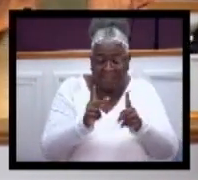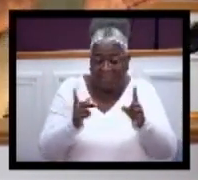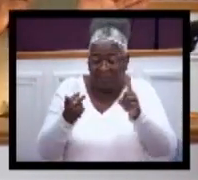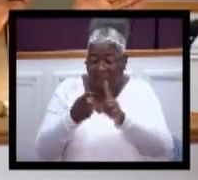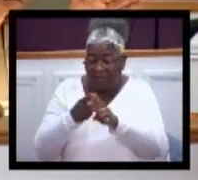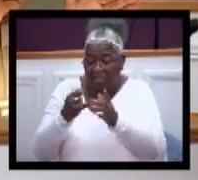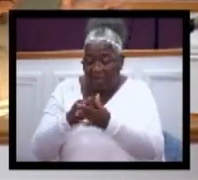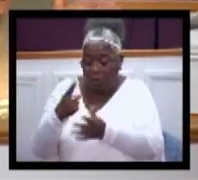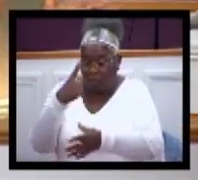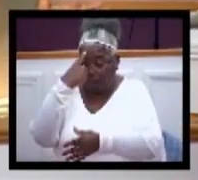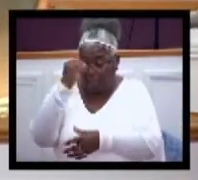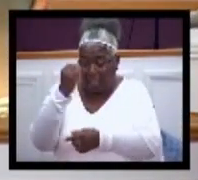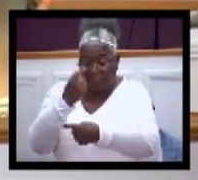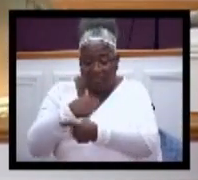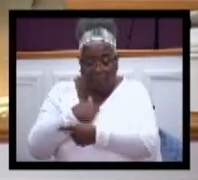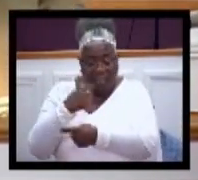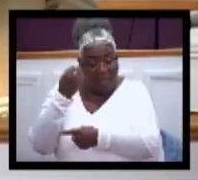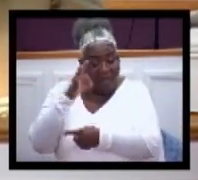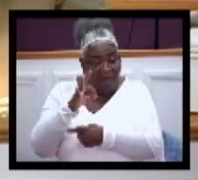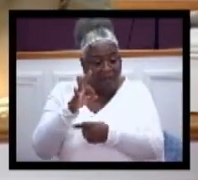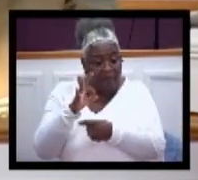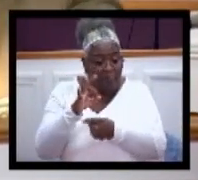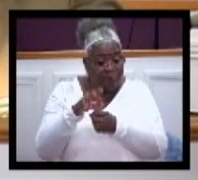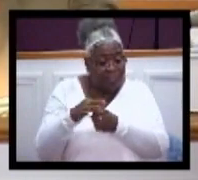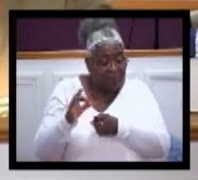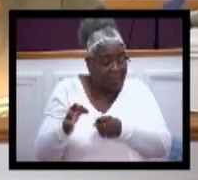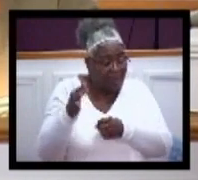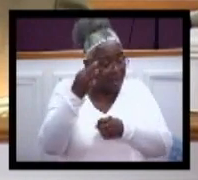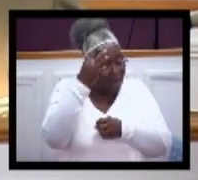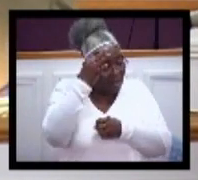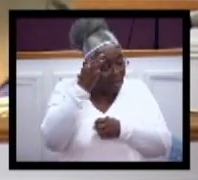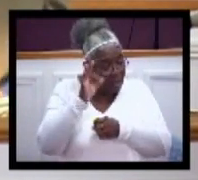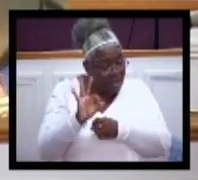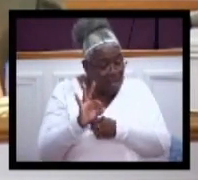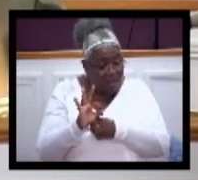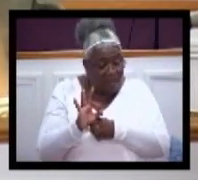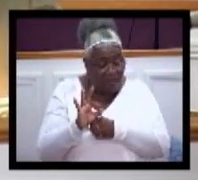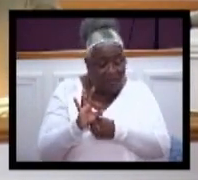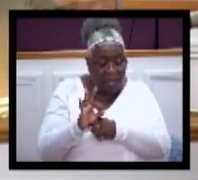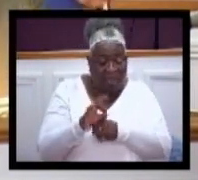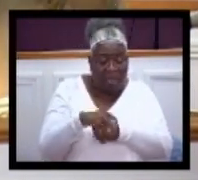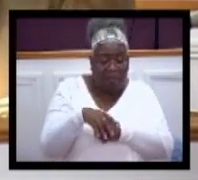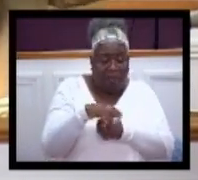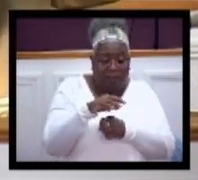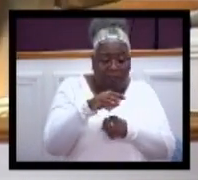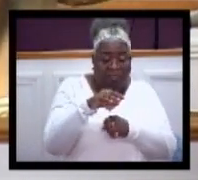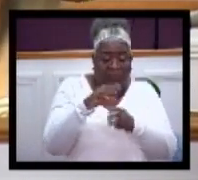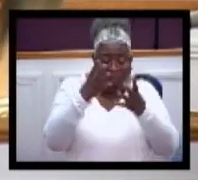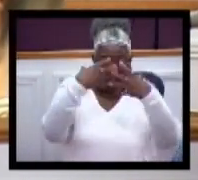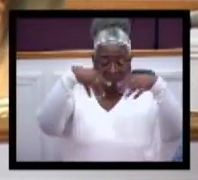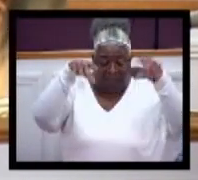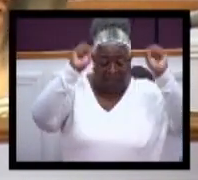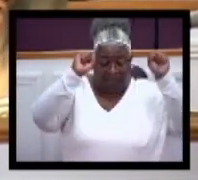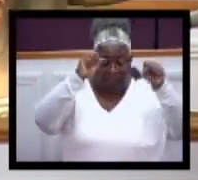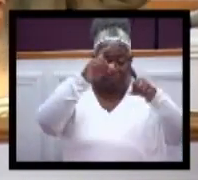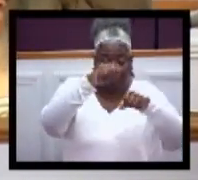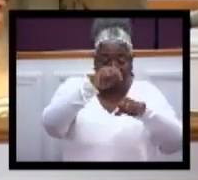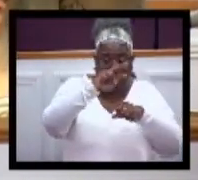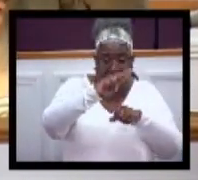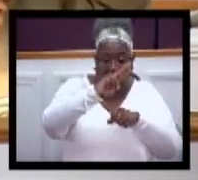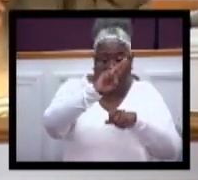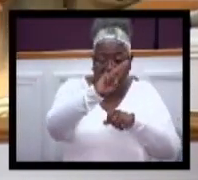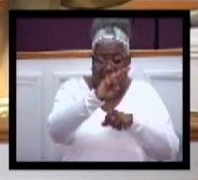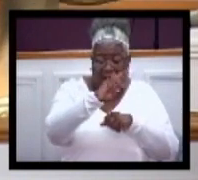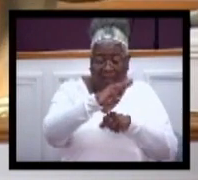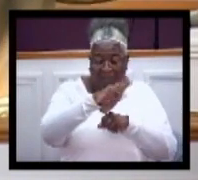it reminds me of the spirit of Donald Trump. It reminds me of the spirit of